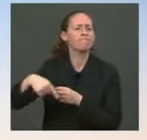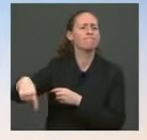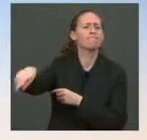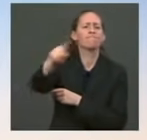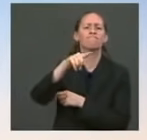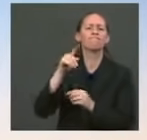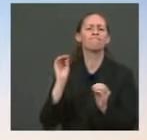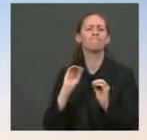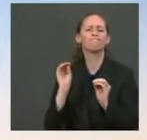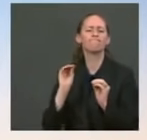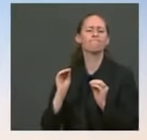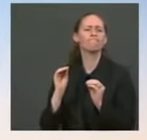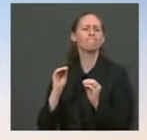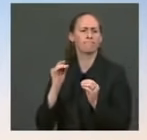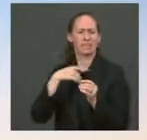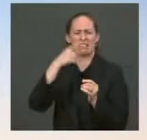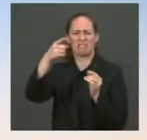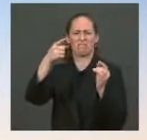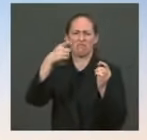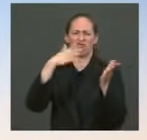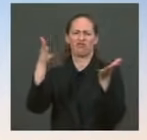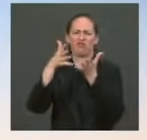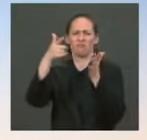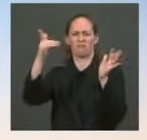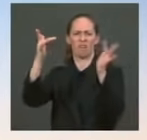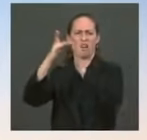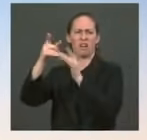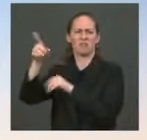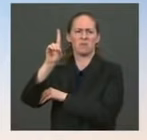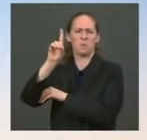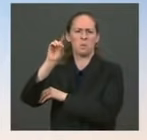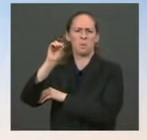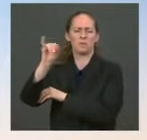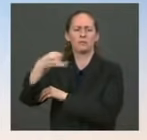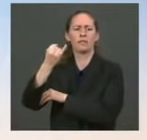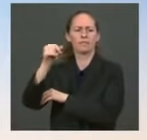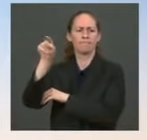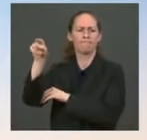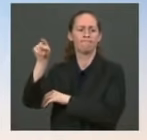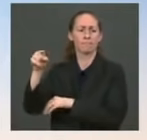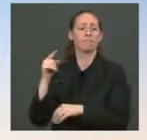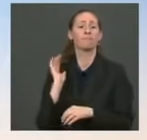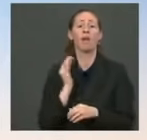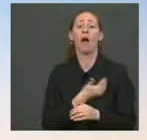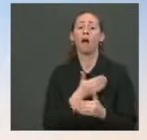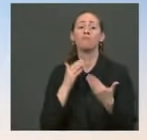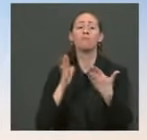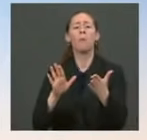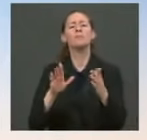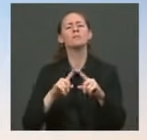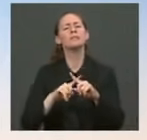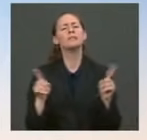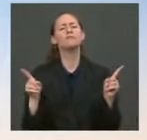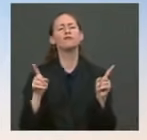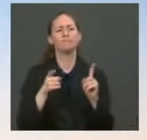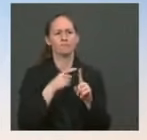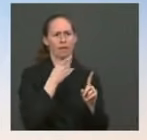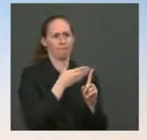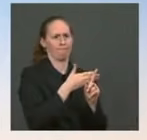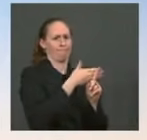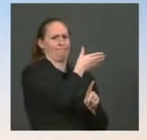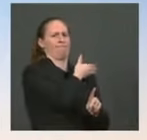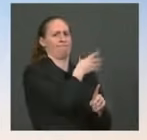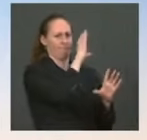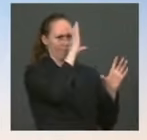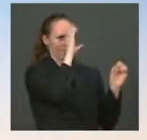I would say, though, that we do think of ourselves, and we are approaching this from an entirely different approach of the last few years as it relates to freedom